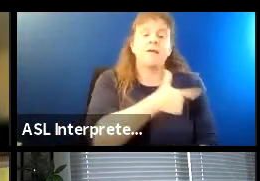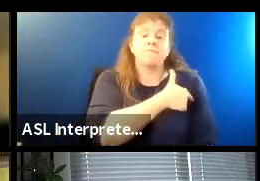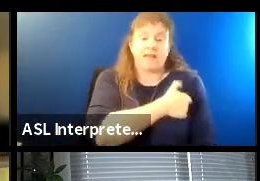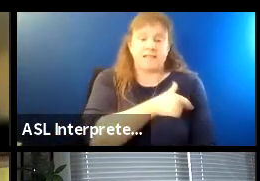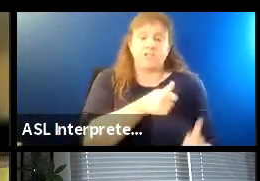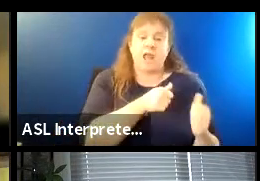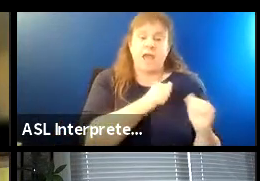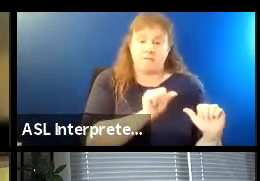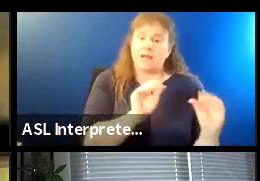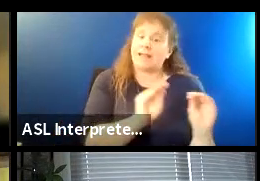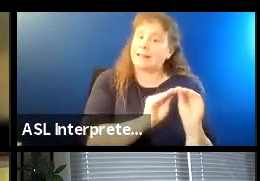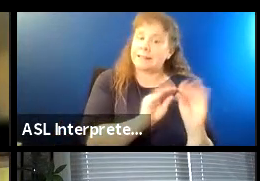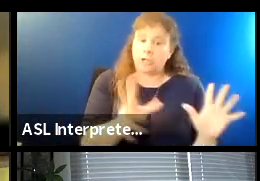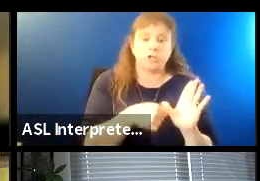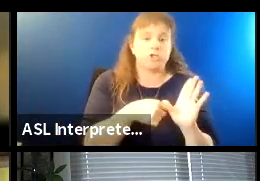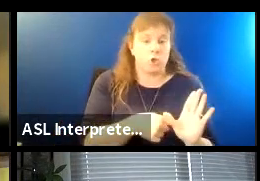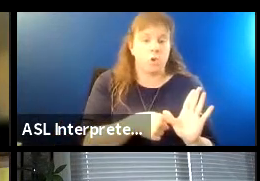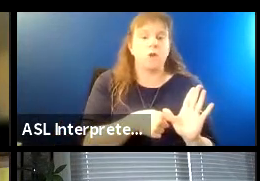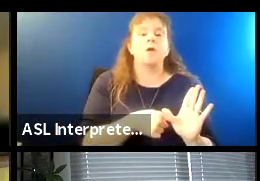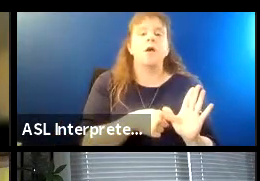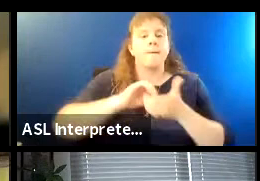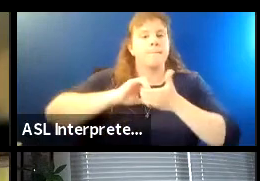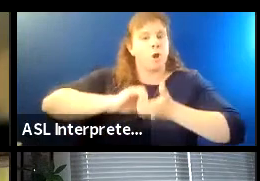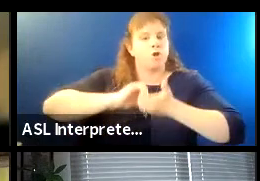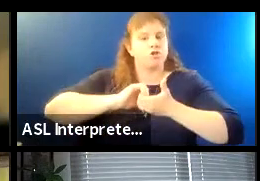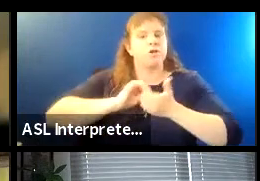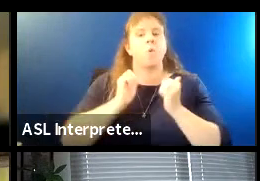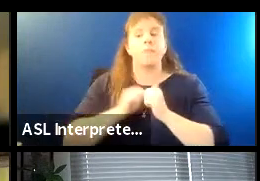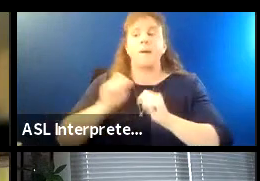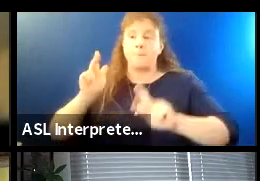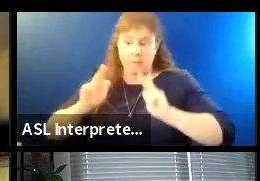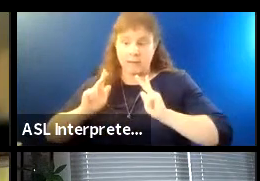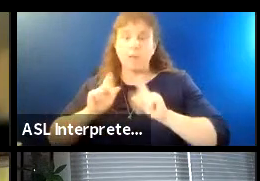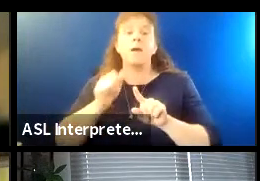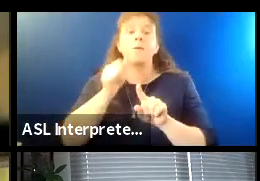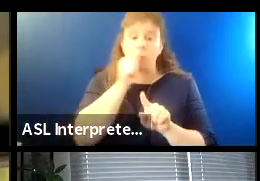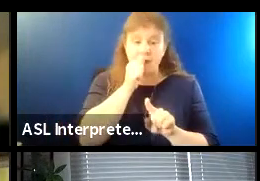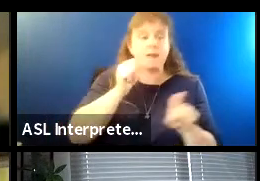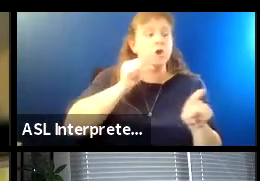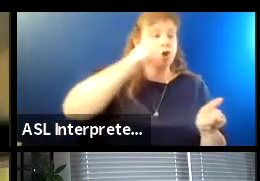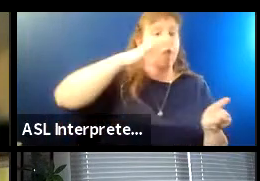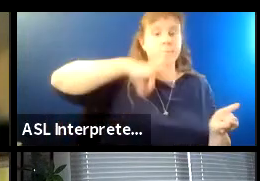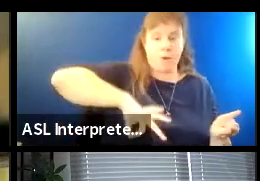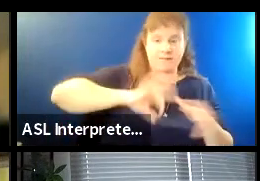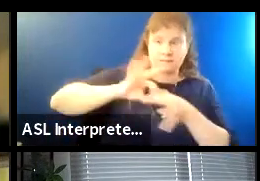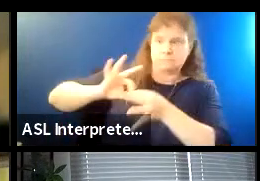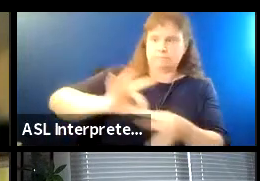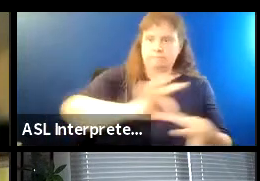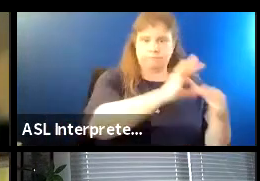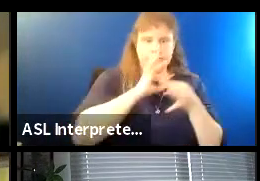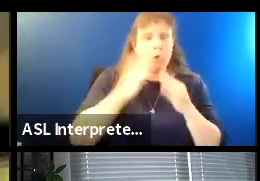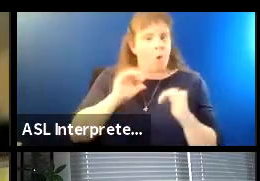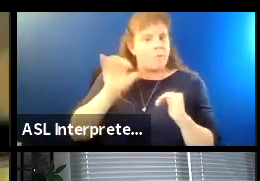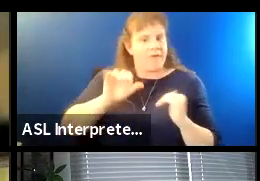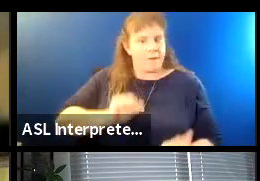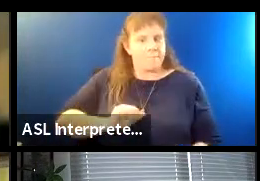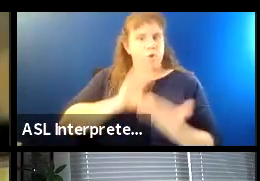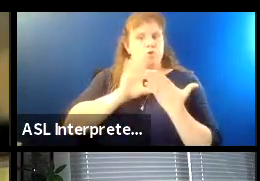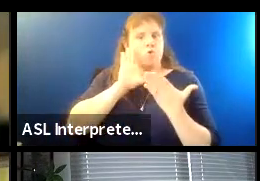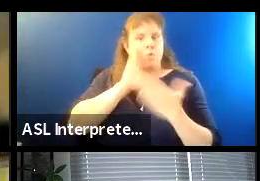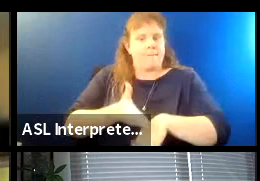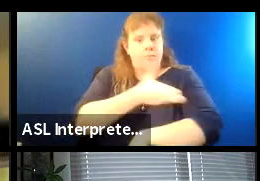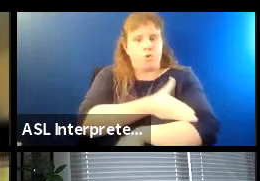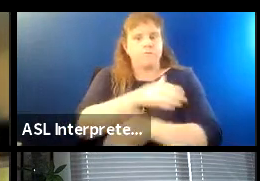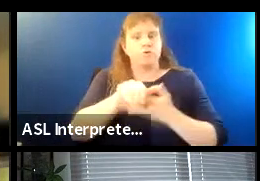display the importance of partnership between the public, private, and nonprofit sectors. And we hope that such an approach will improve to guide